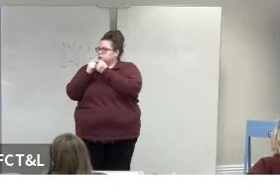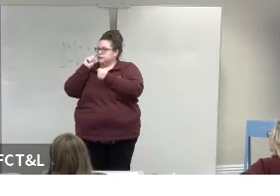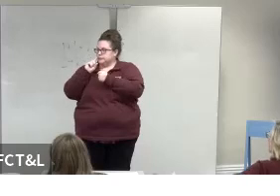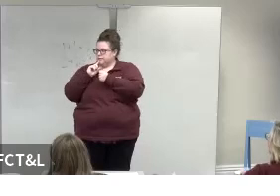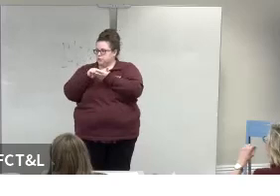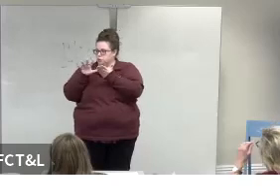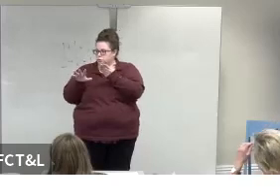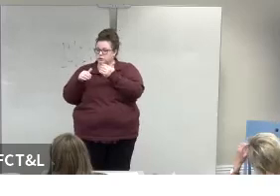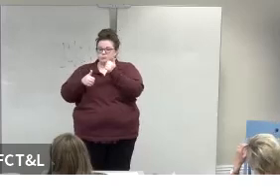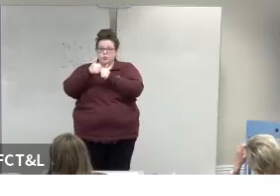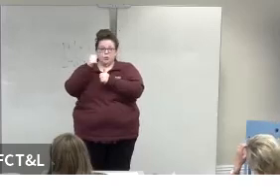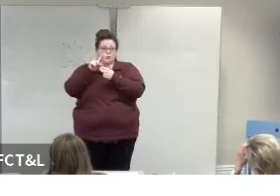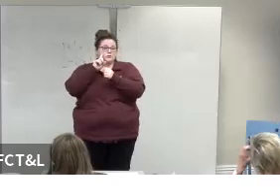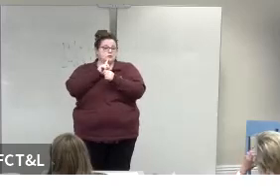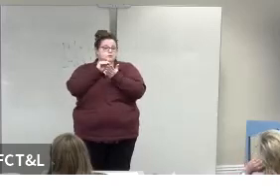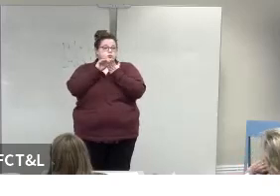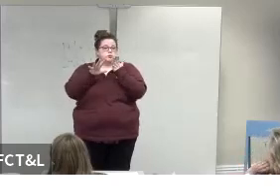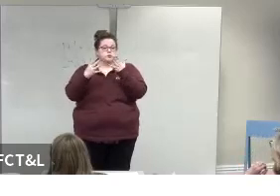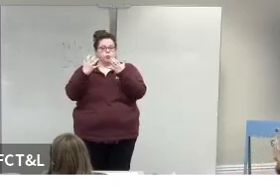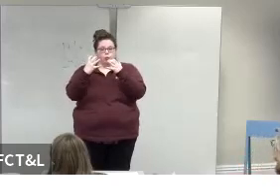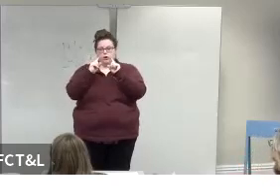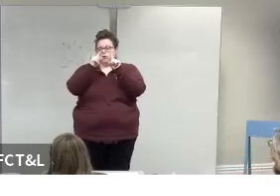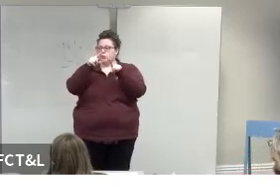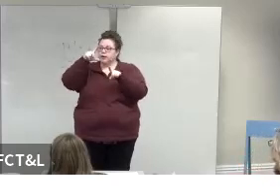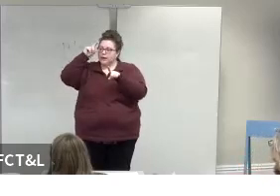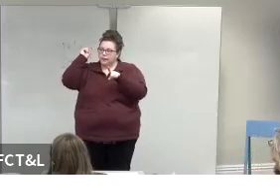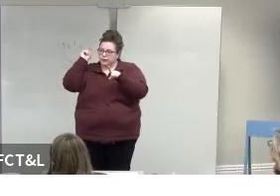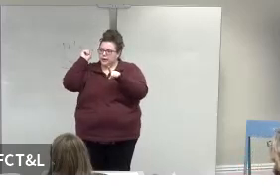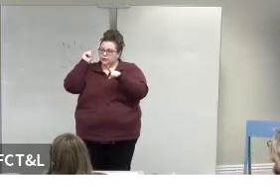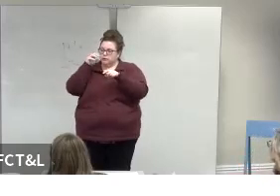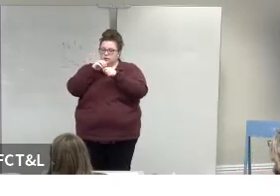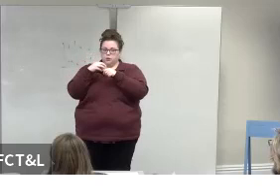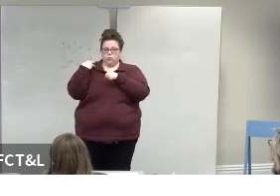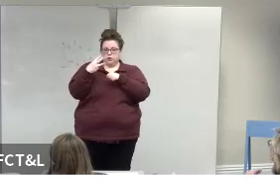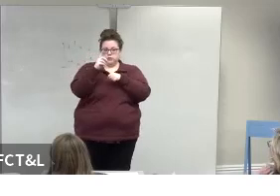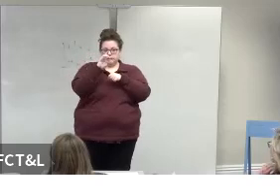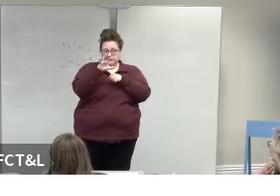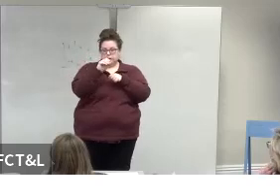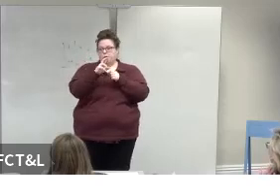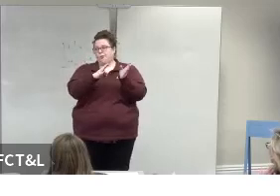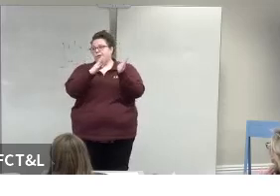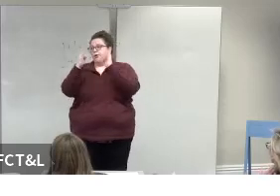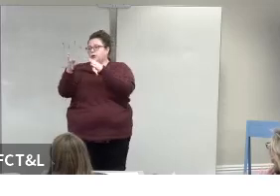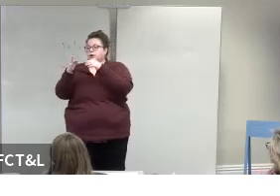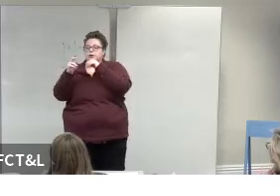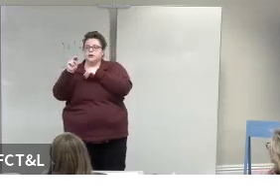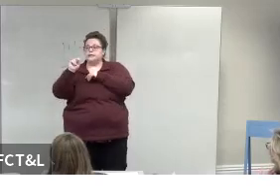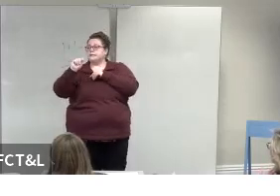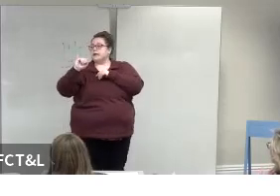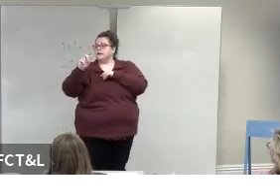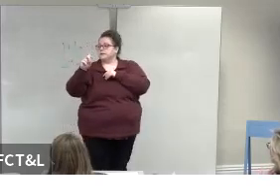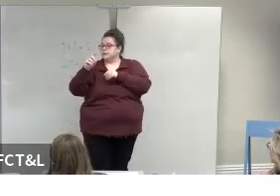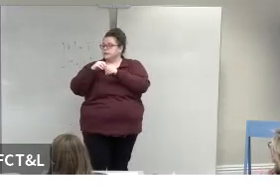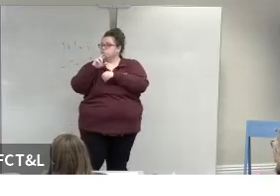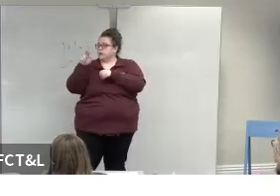in our department, we support deaf students. If students want to go to Gallaudet University in